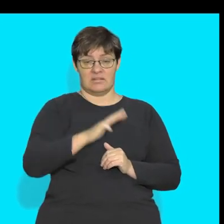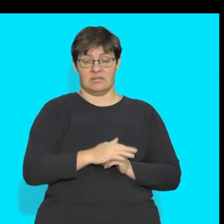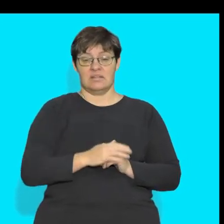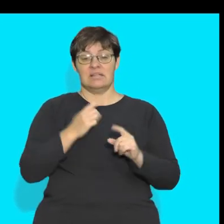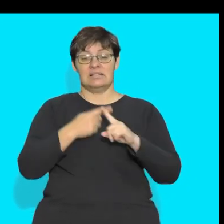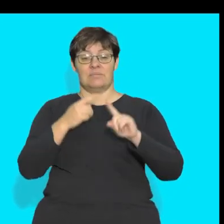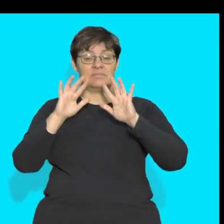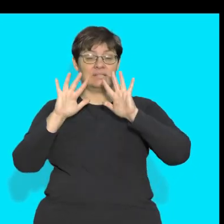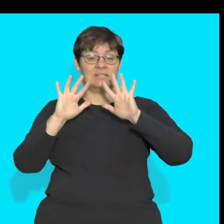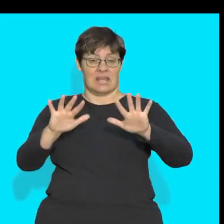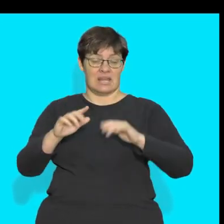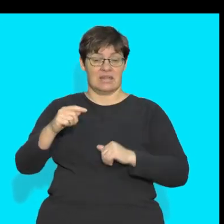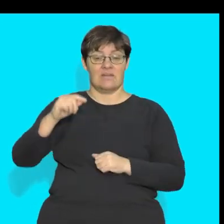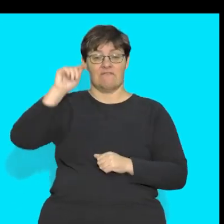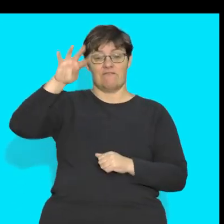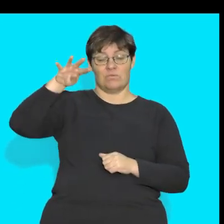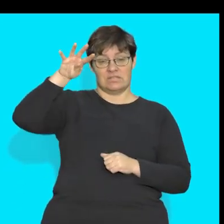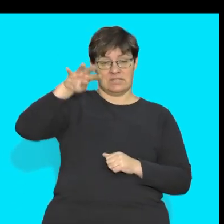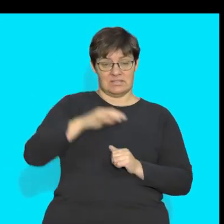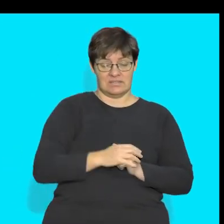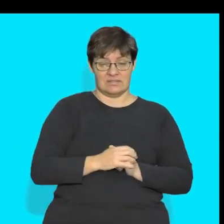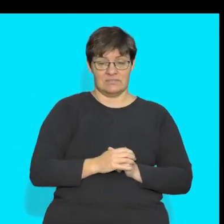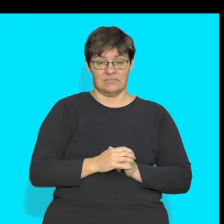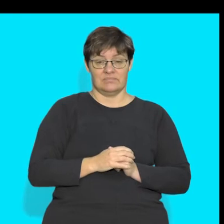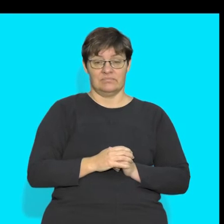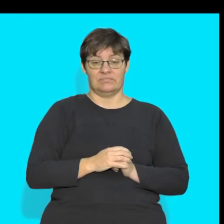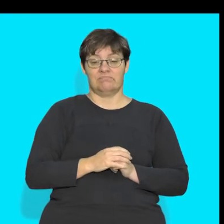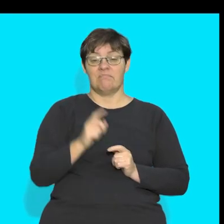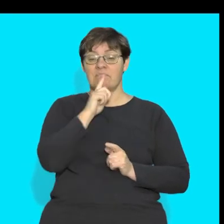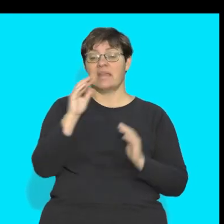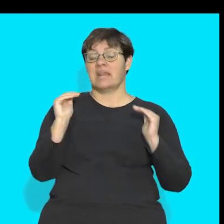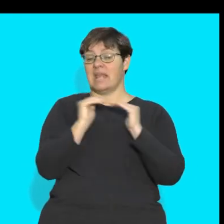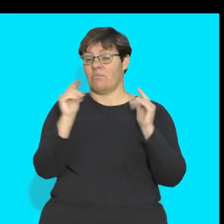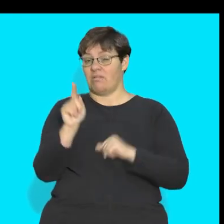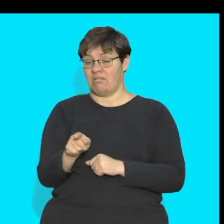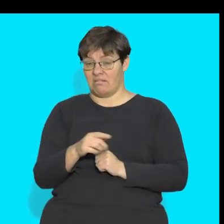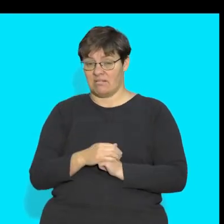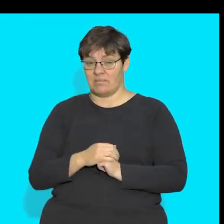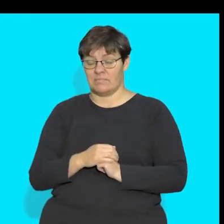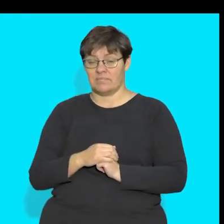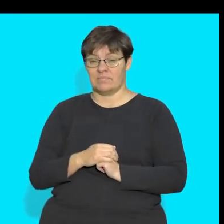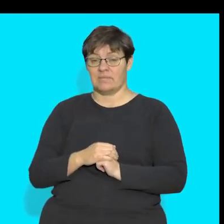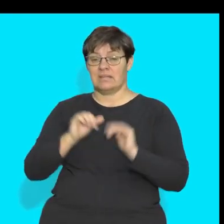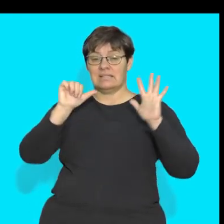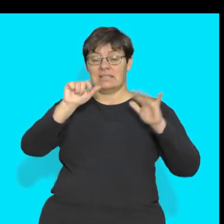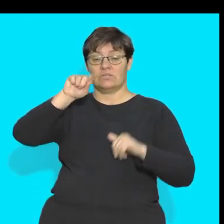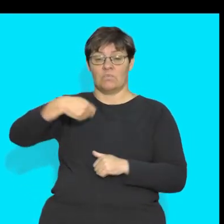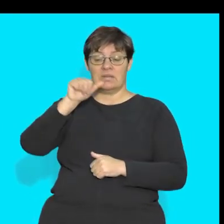5,9 times 10 to the 14. That's going to be equal to